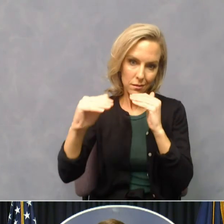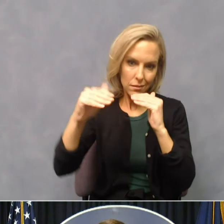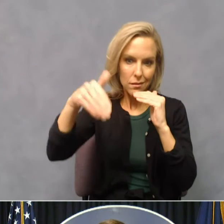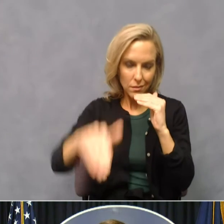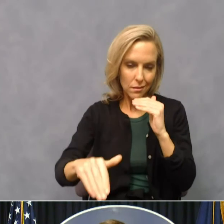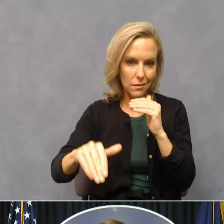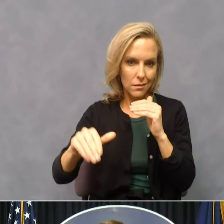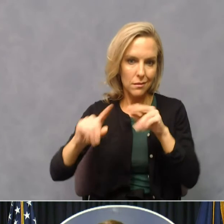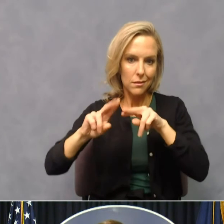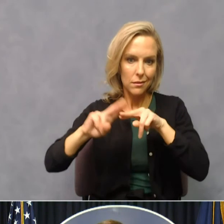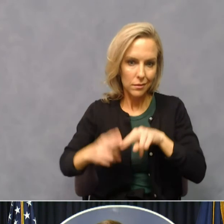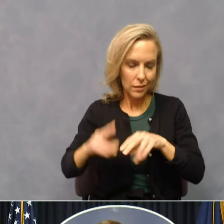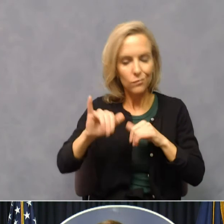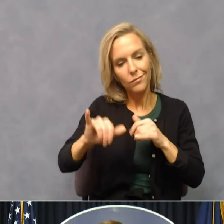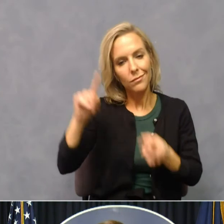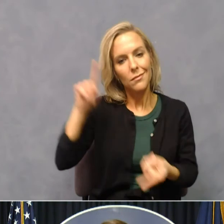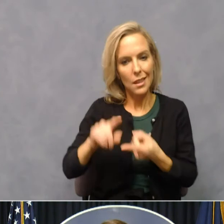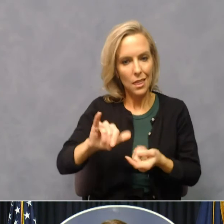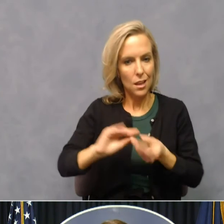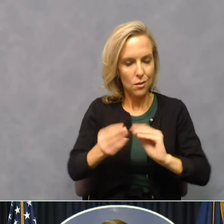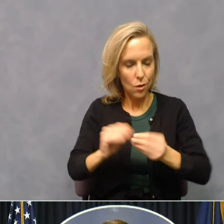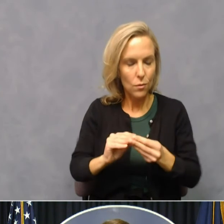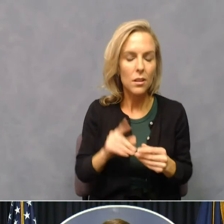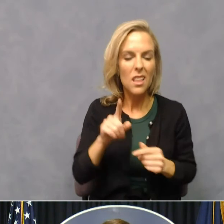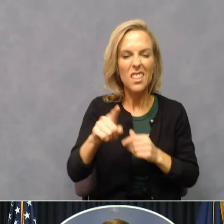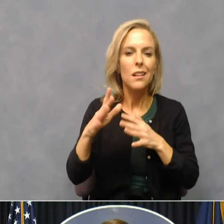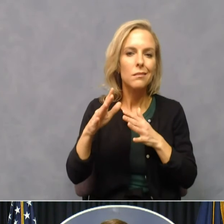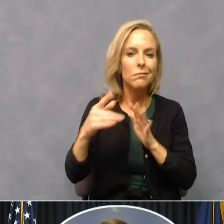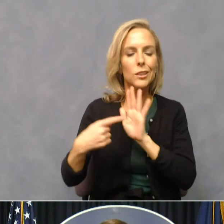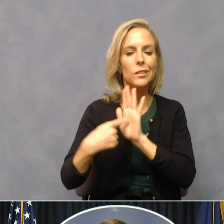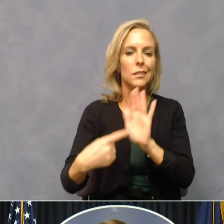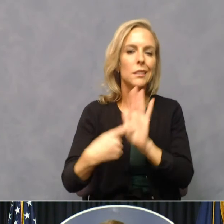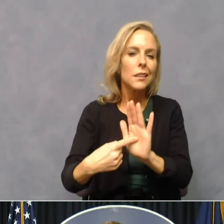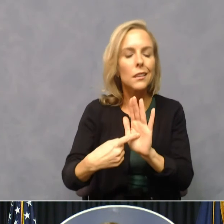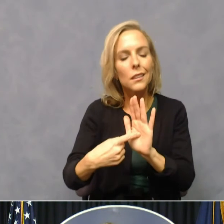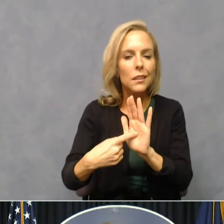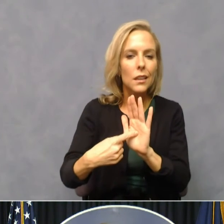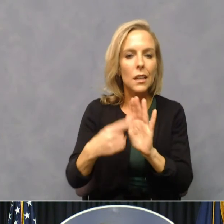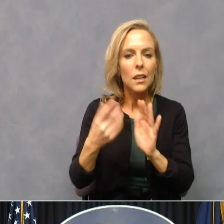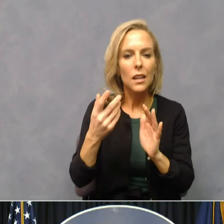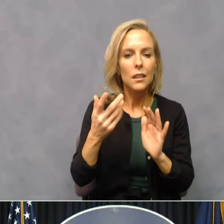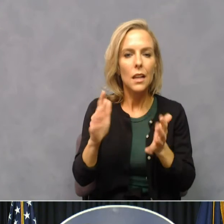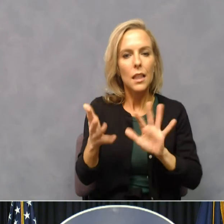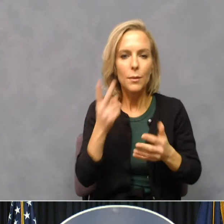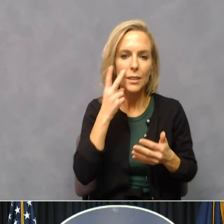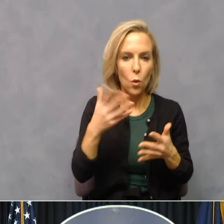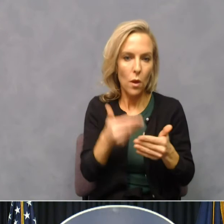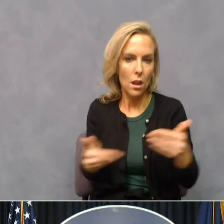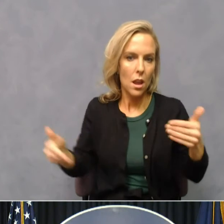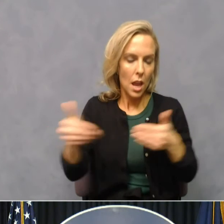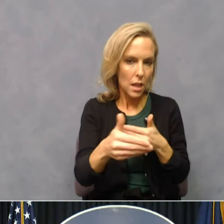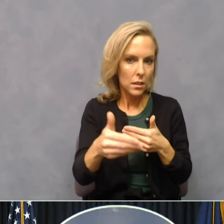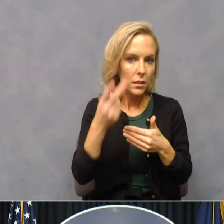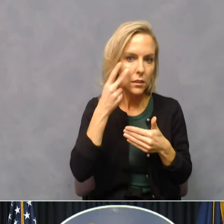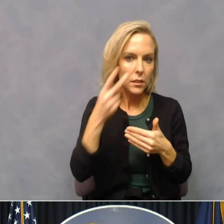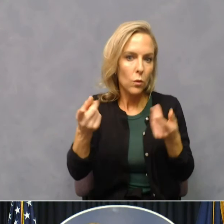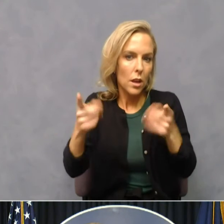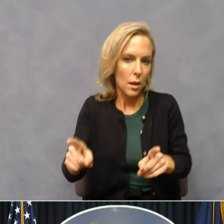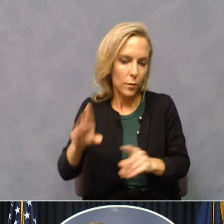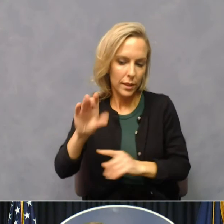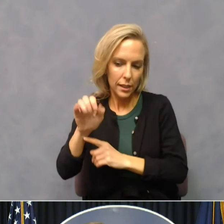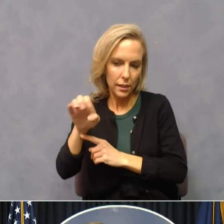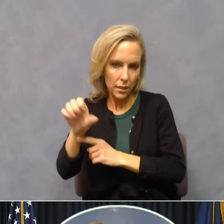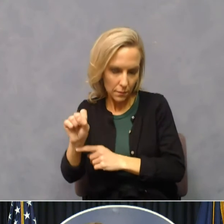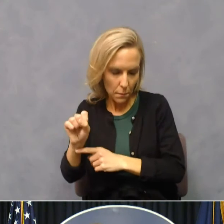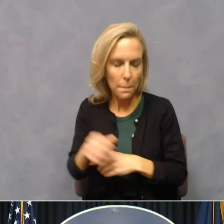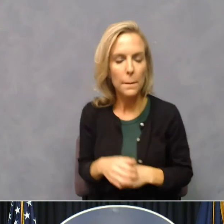leading indicator suggesting where things are a little bit ahead of what we see on cases. Let's look at the